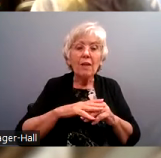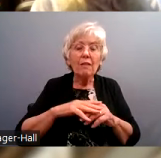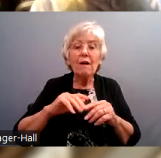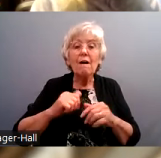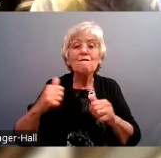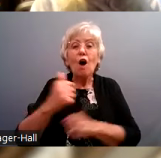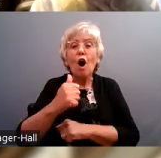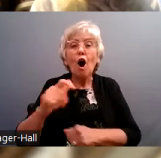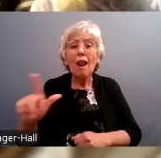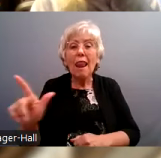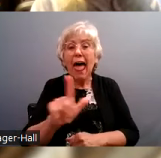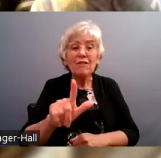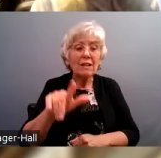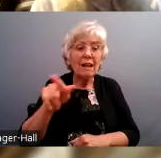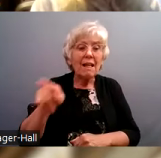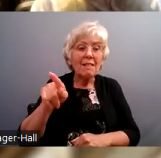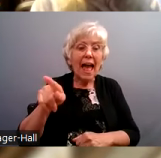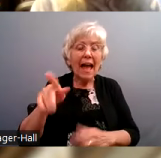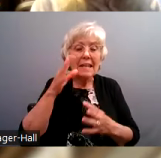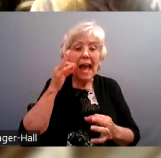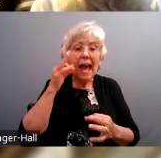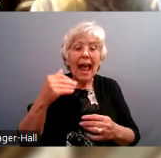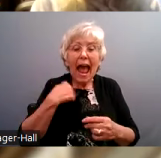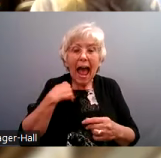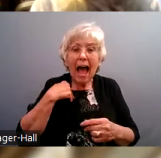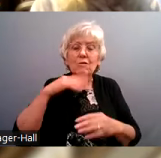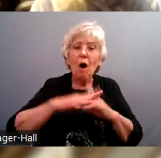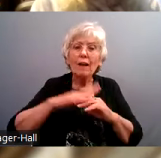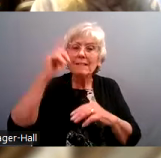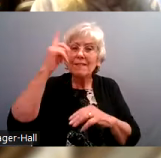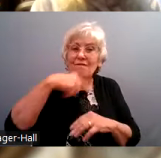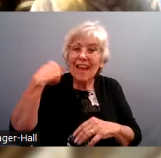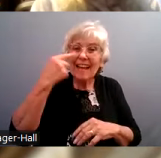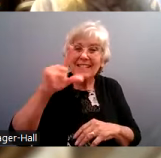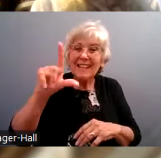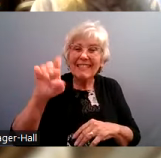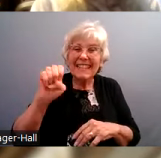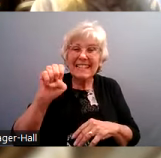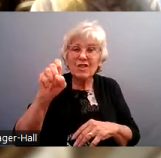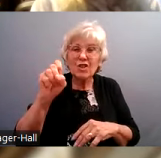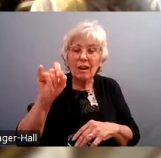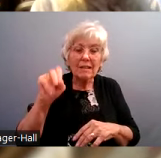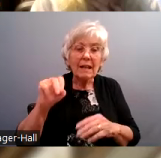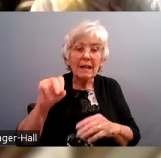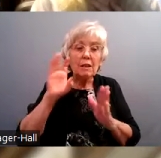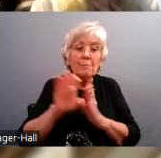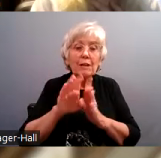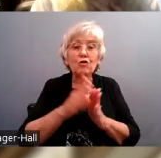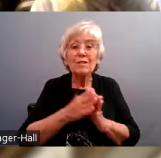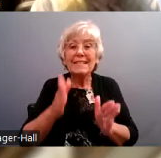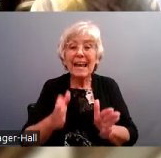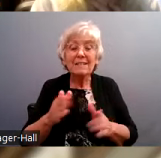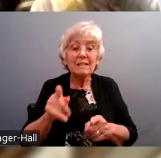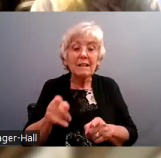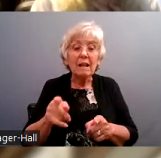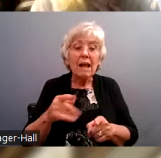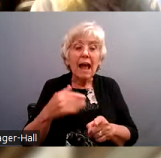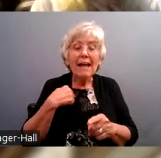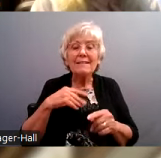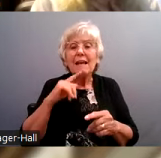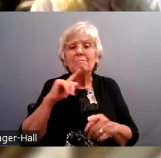left, he's got a lot of lesions all around his face. That picture right next to him on the right, has that typical